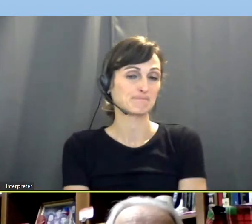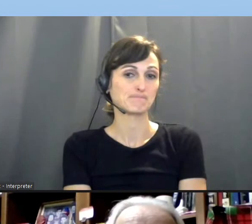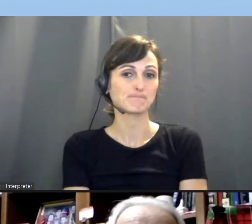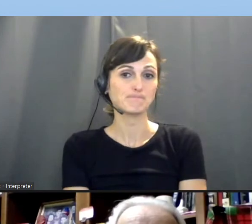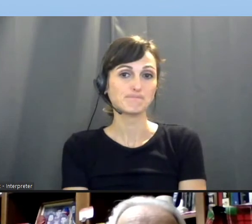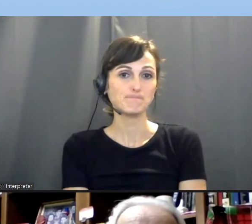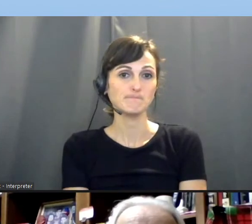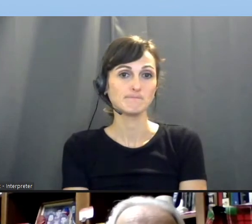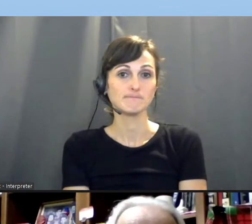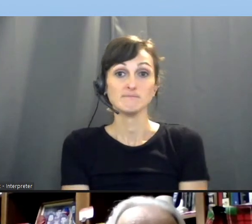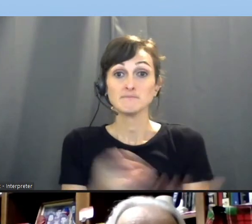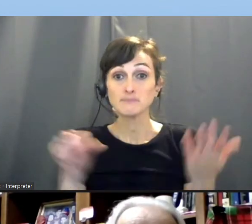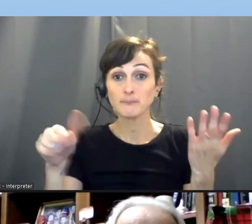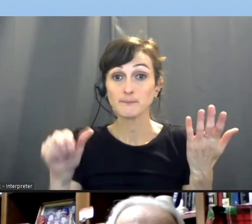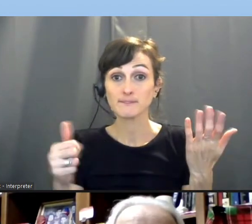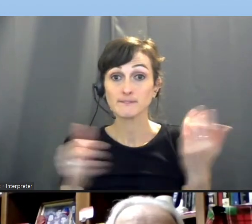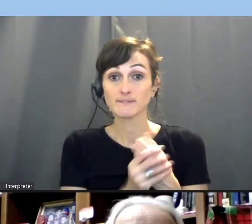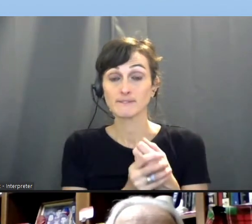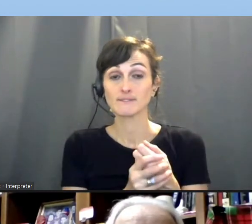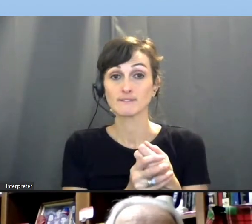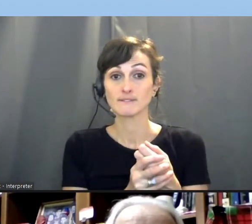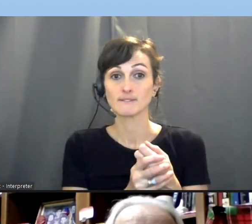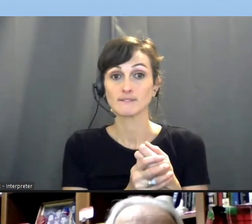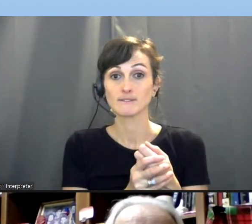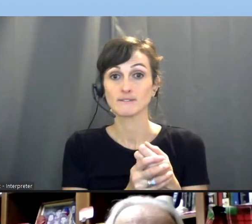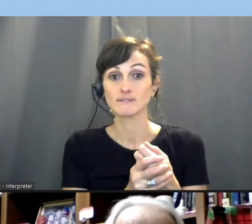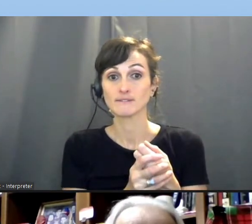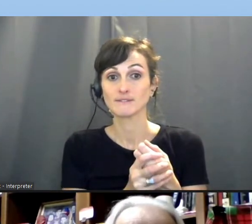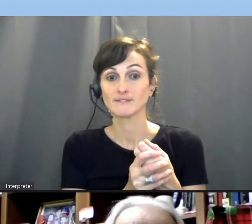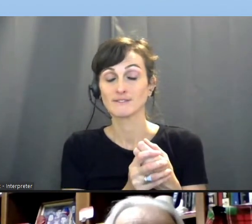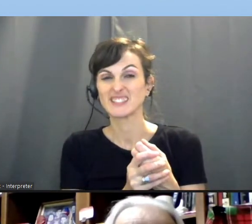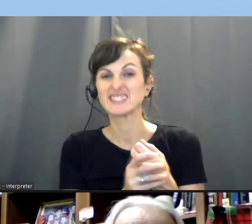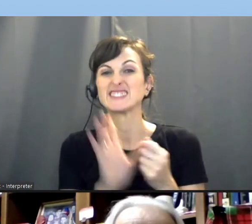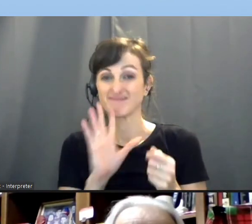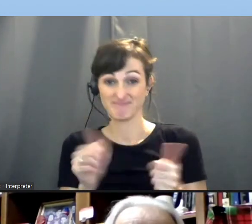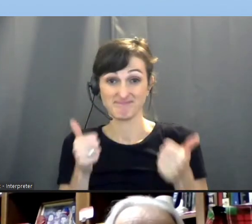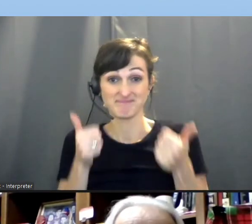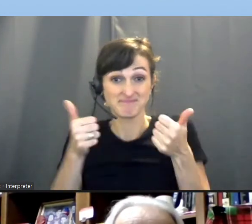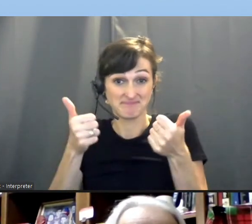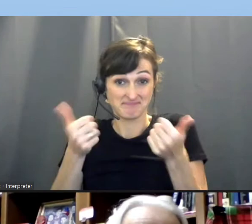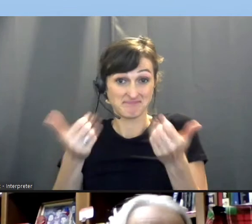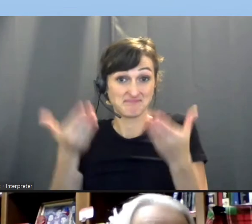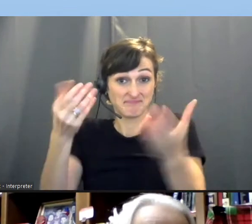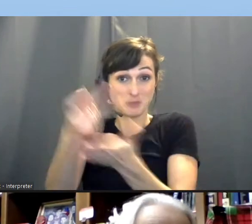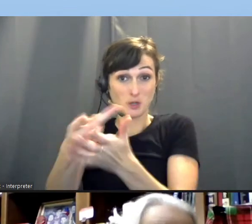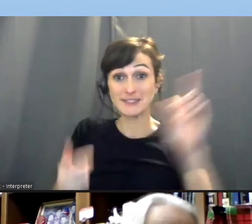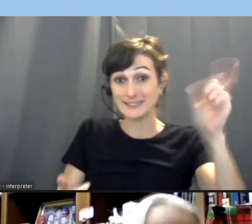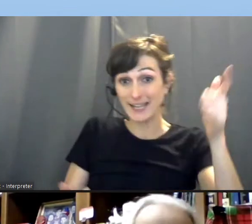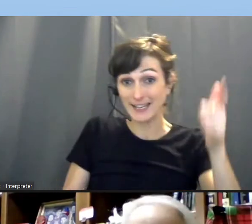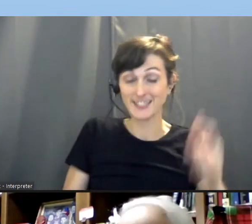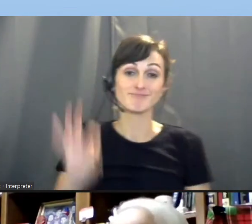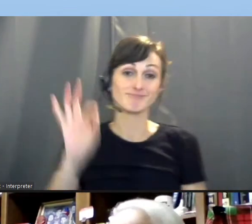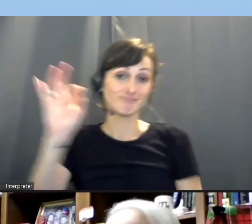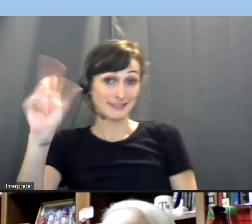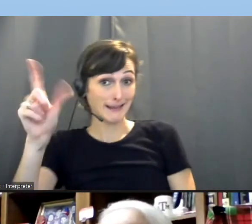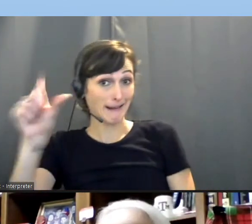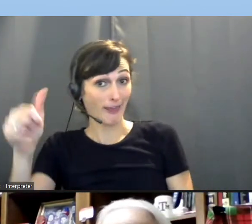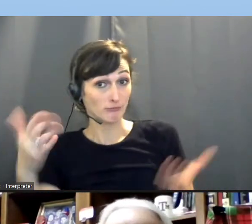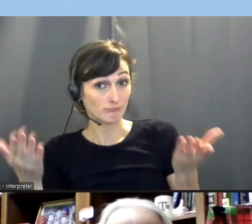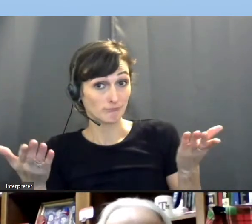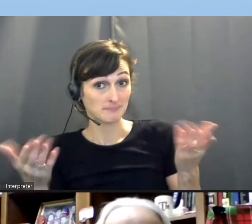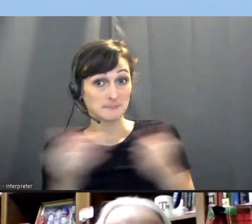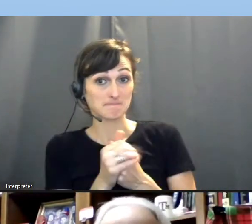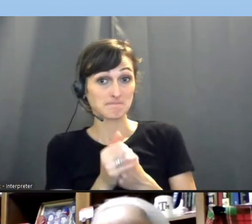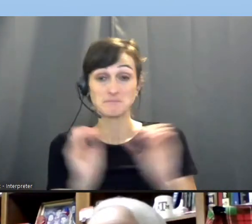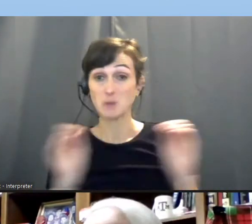Okay, any other questions? What's the pleasure of the court? Move to approve. Second. Motion been made and second. Any other discussion? No